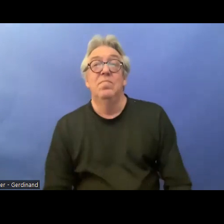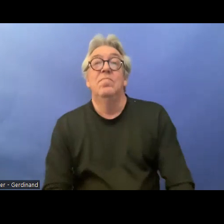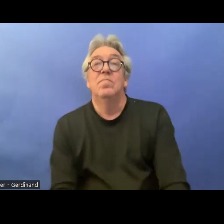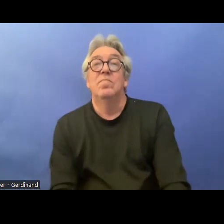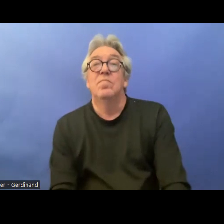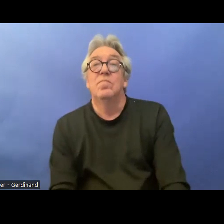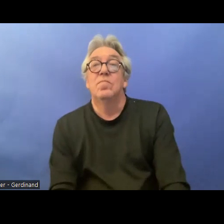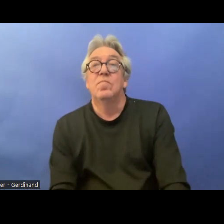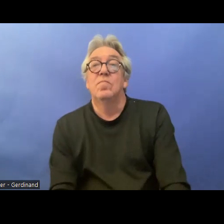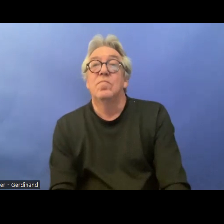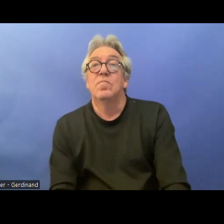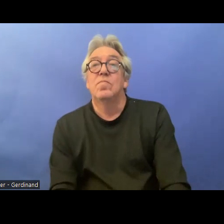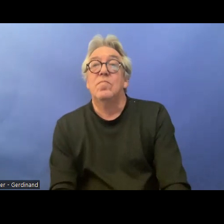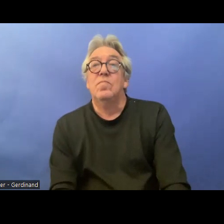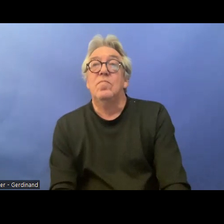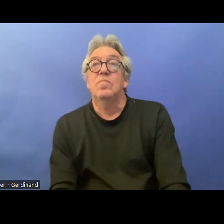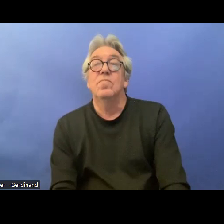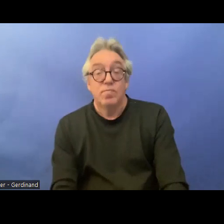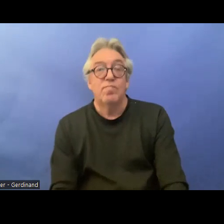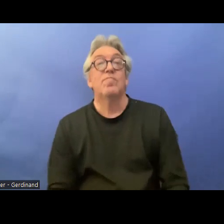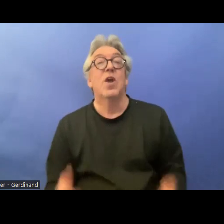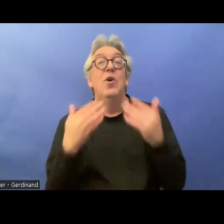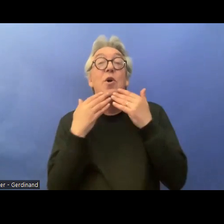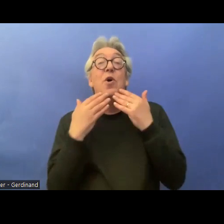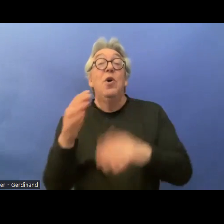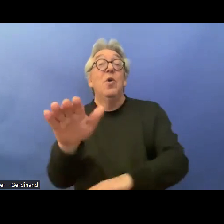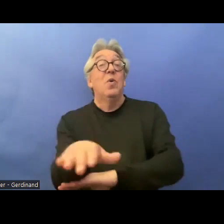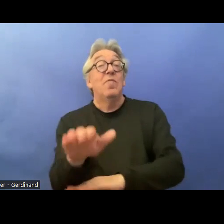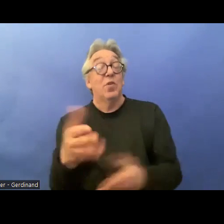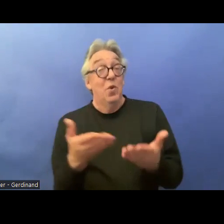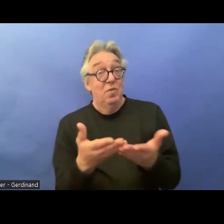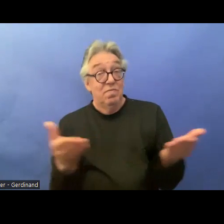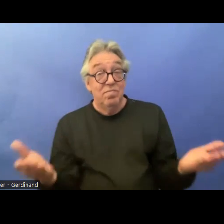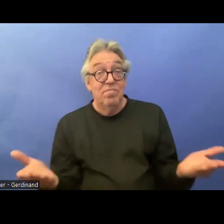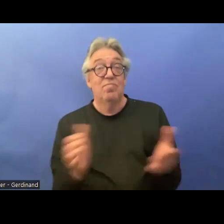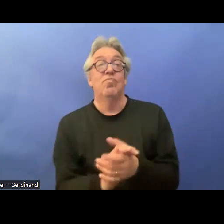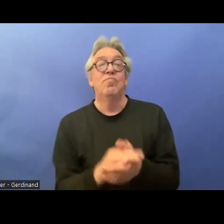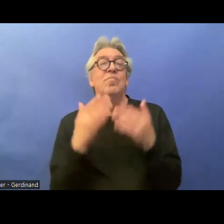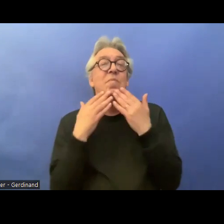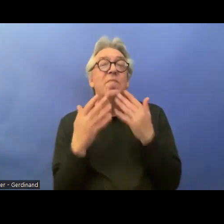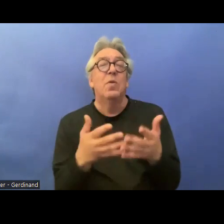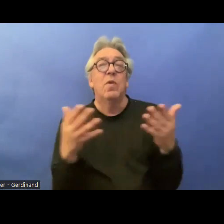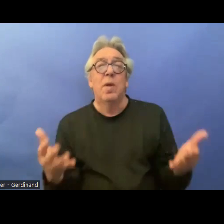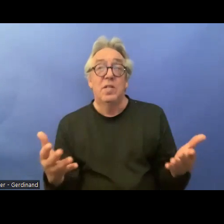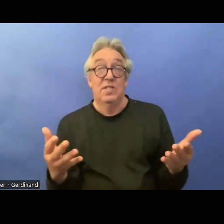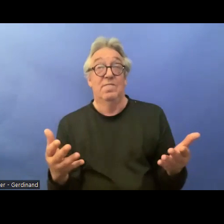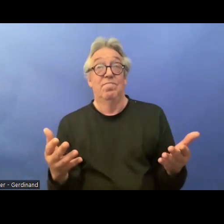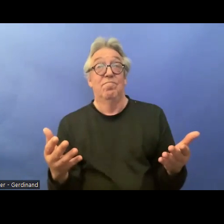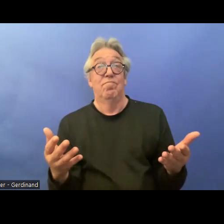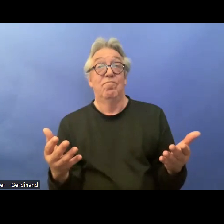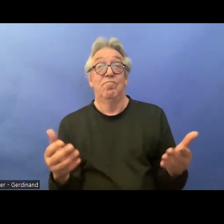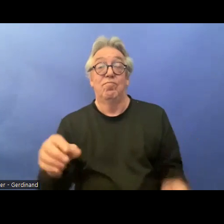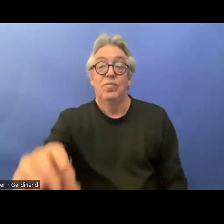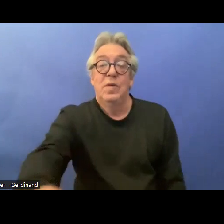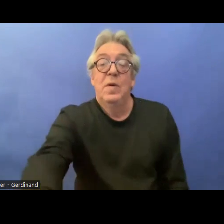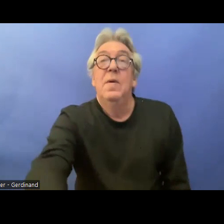First of all, thank you very much. Good afternoon, ladies and gentlemen. Thank you very much for this opportunity to having